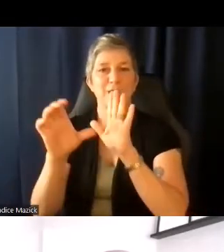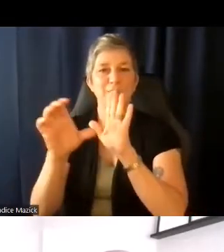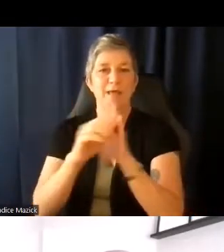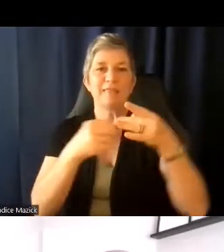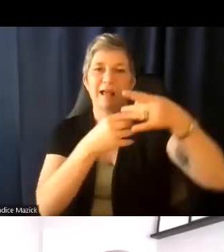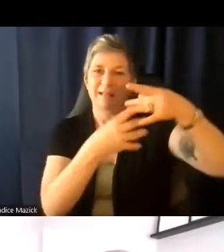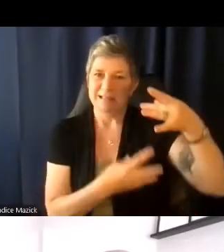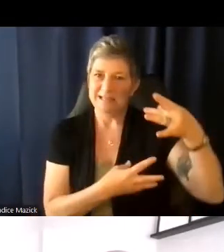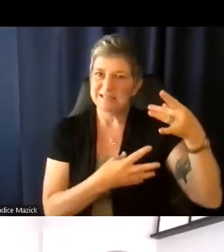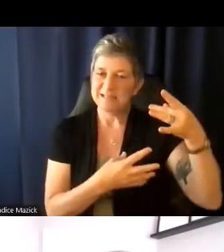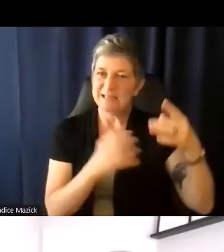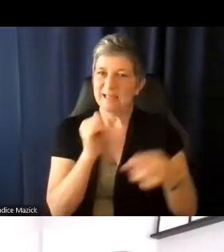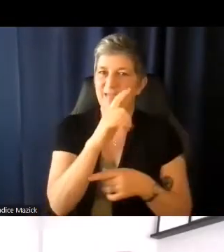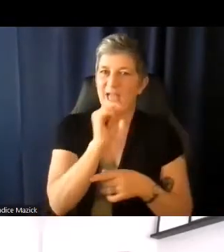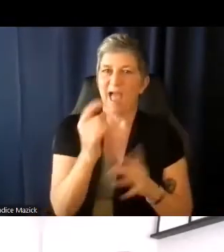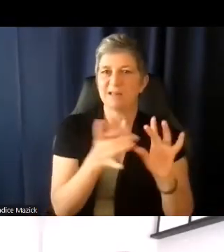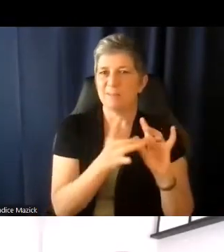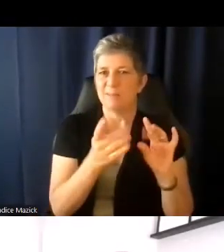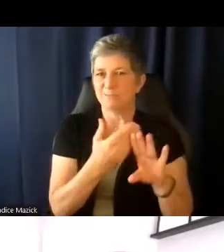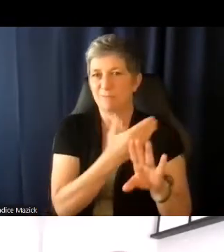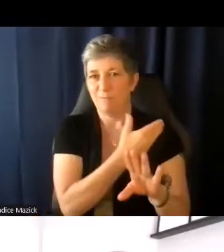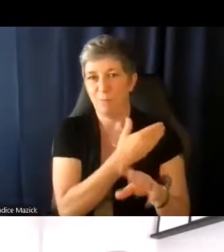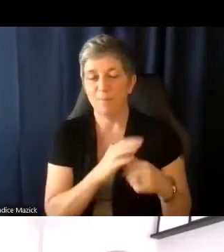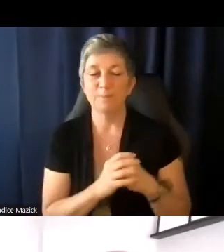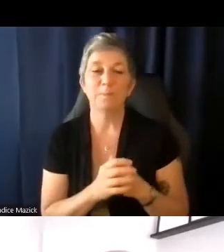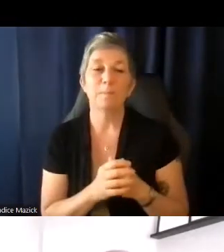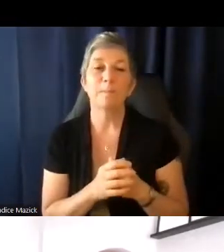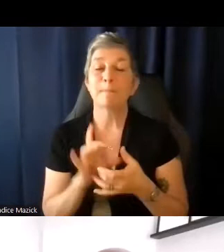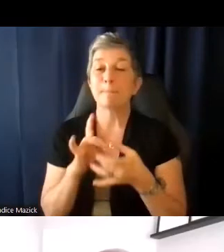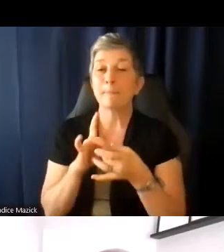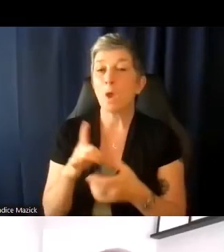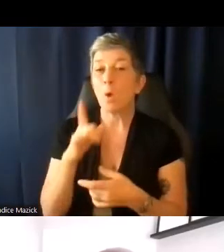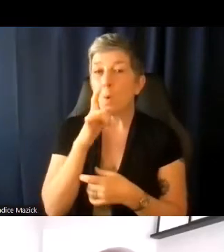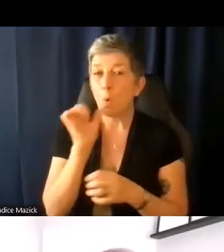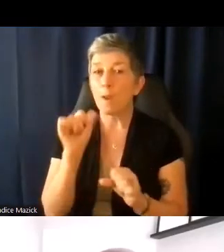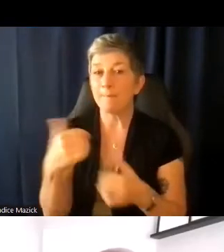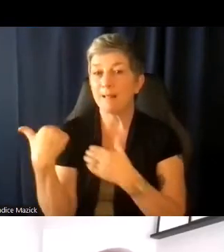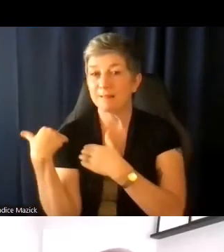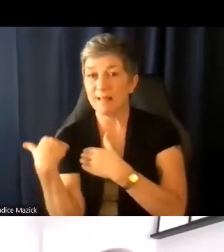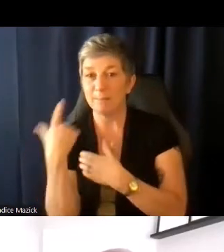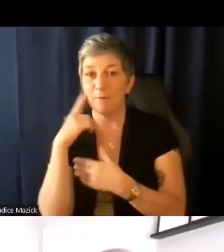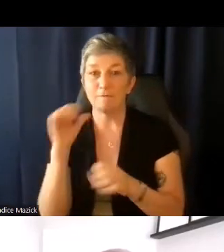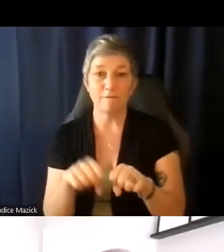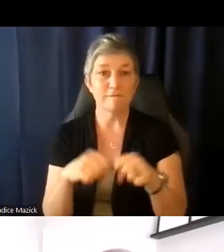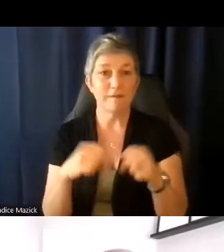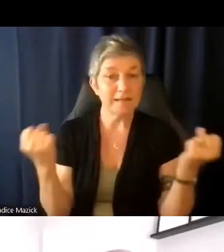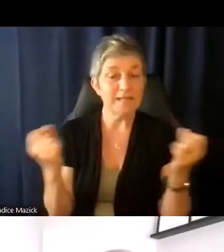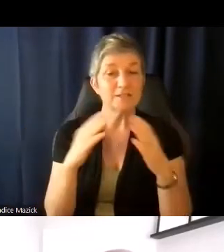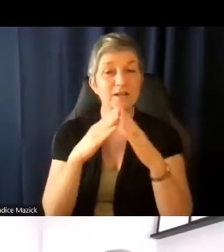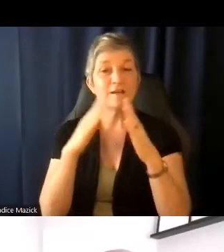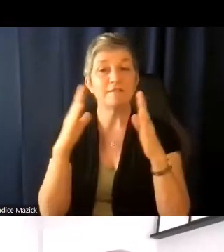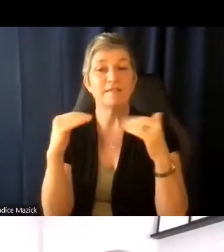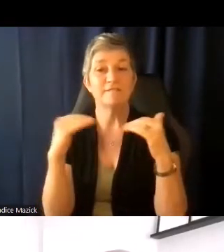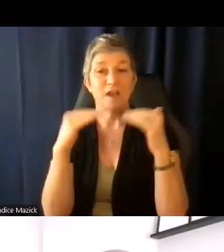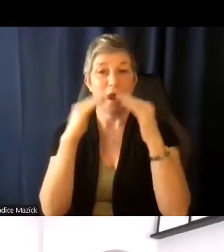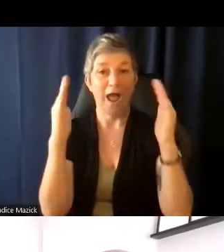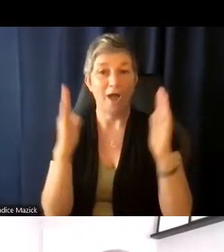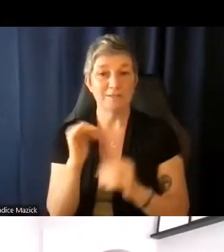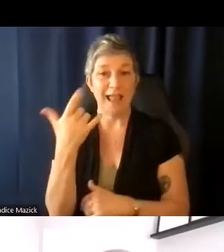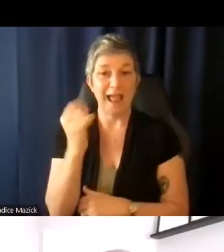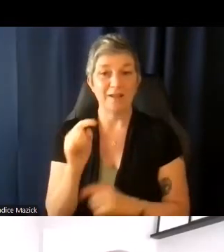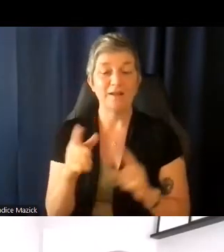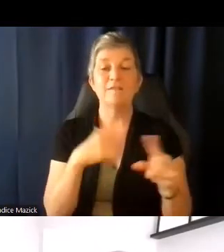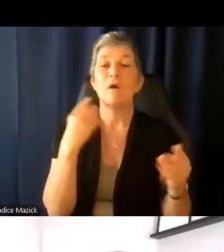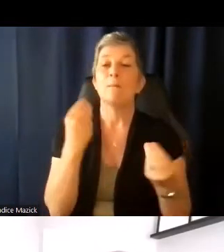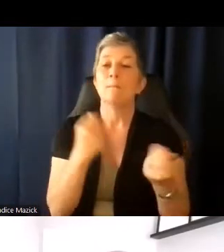Fair Housing Act, as we mentioned earlier. And in terms of who can be held liable for violations of the Fair Housing Act, that spans from private